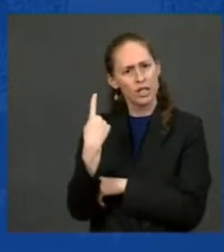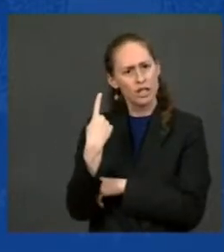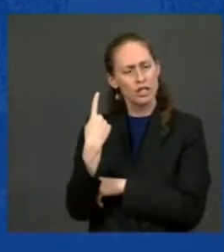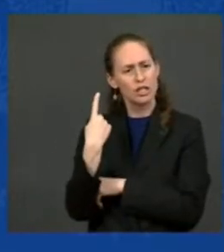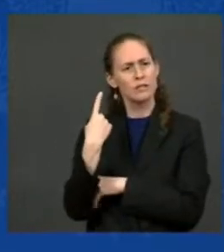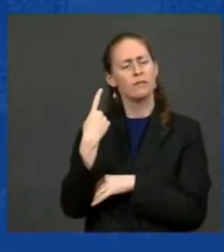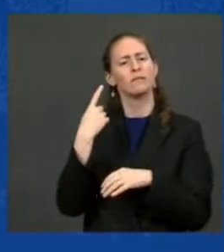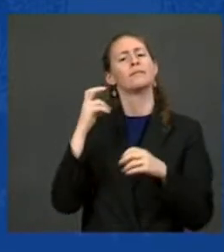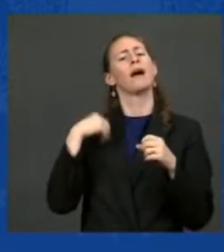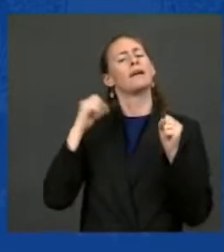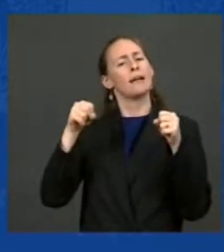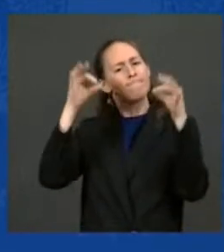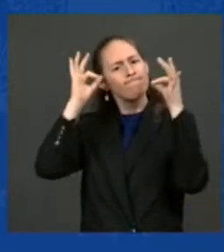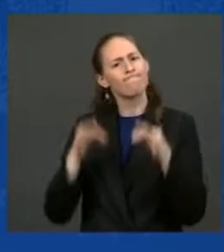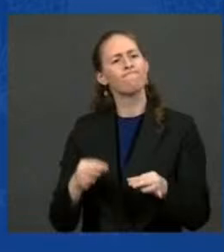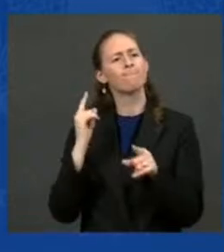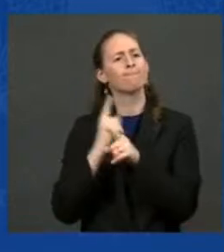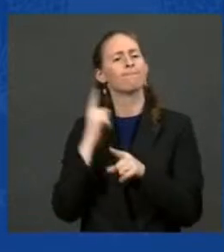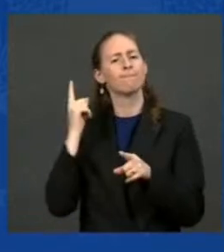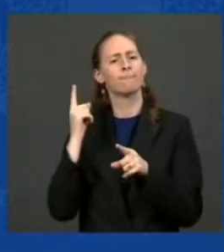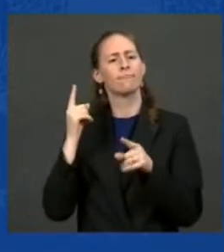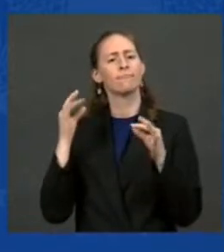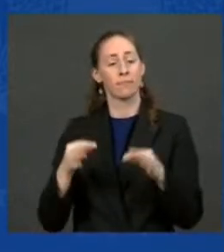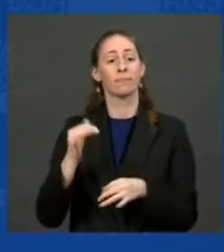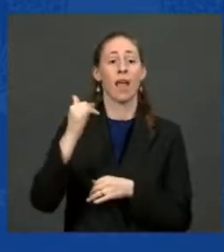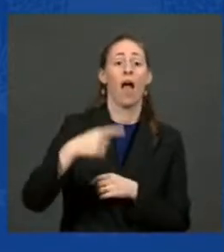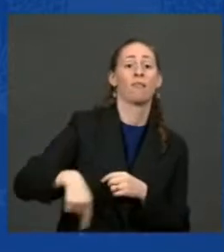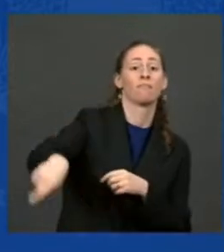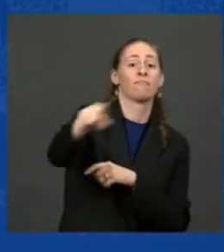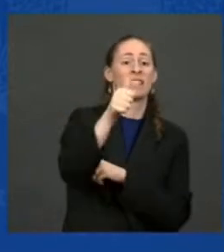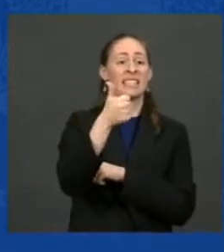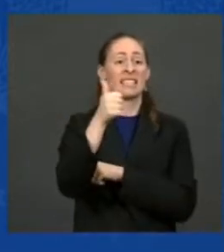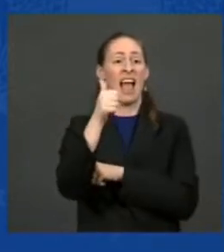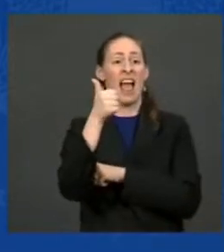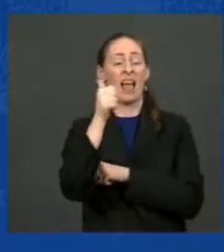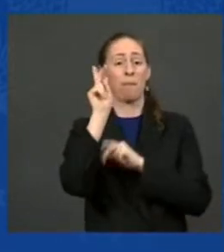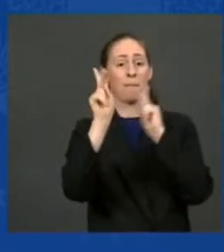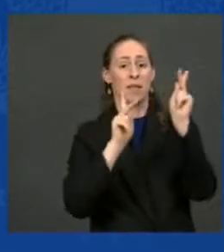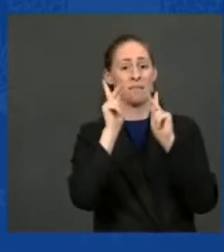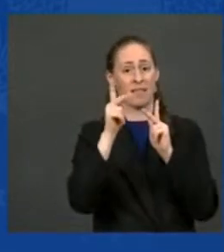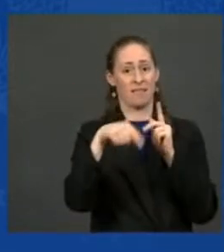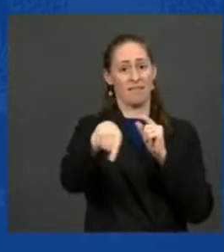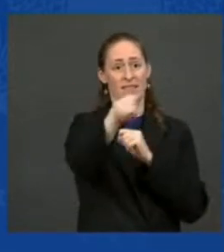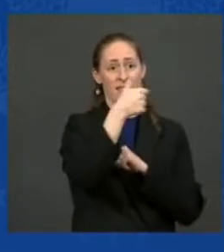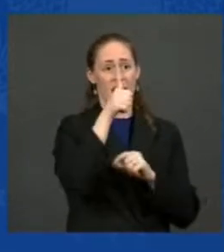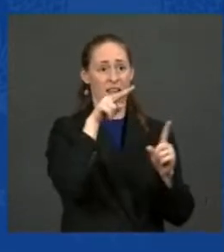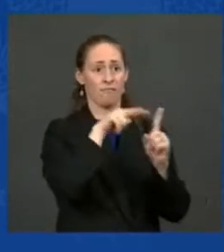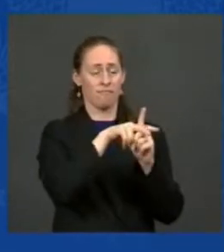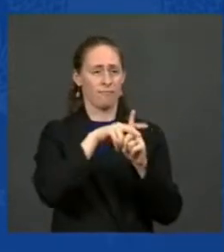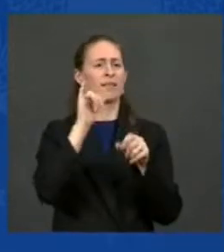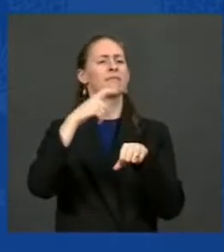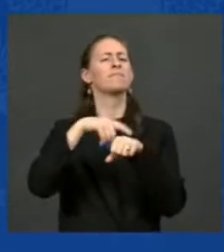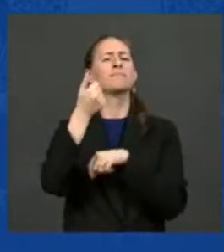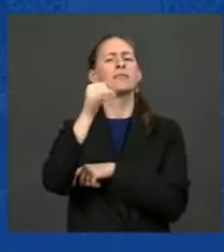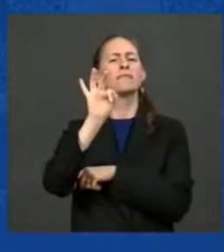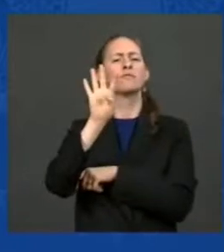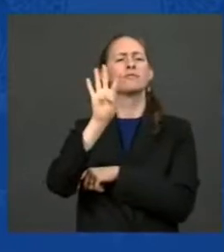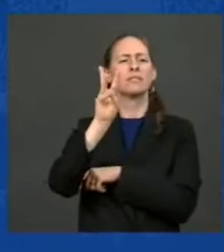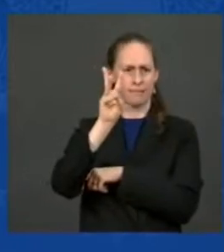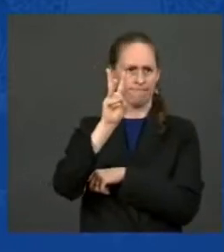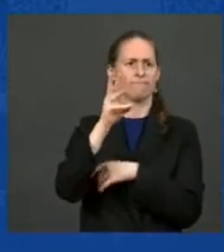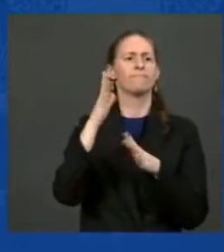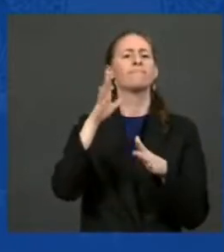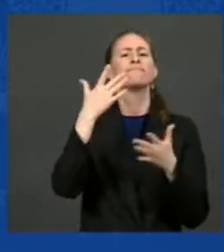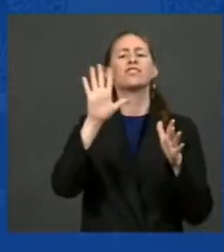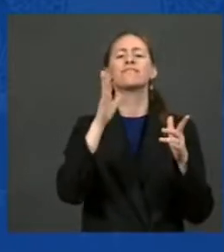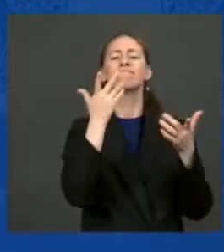10 of the defendants on October 16th, 1946, senior Nazi leaders, would be executed the next day